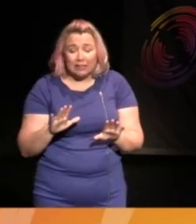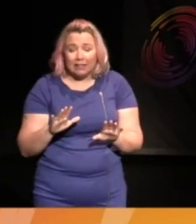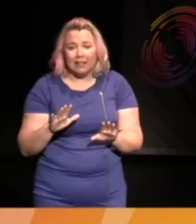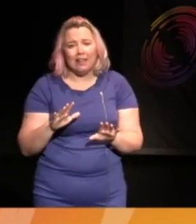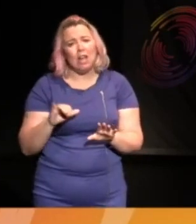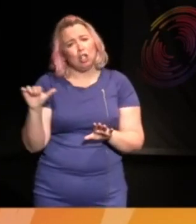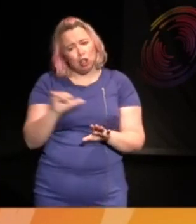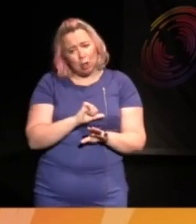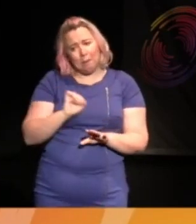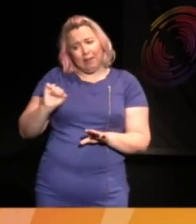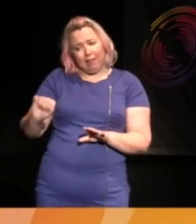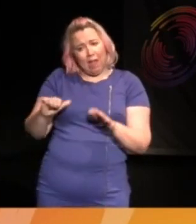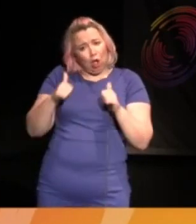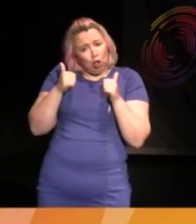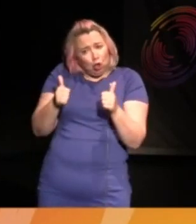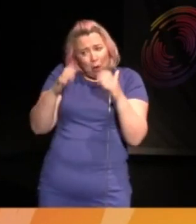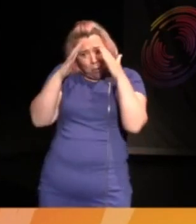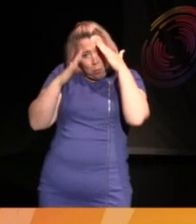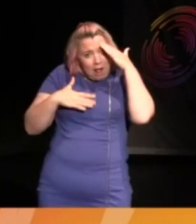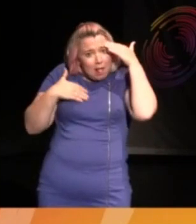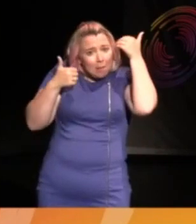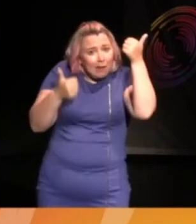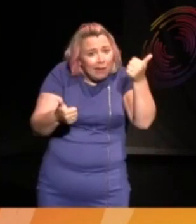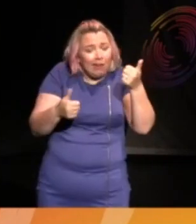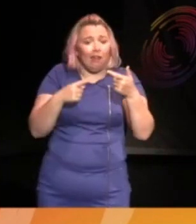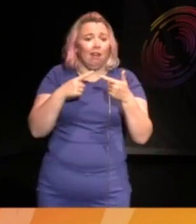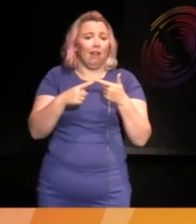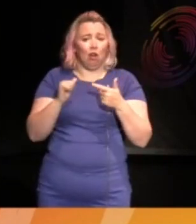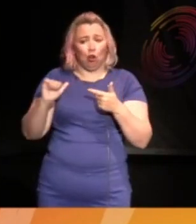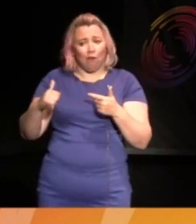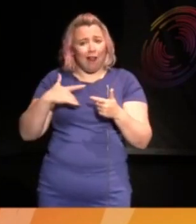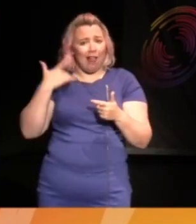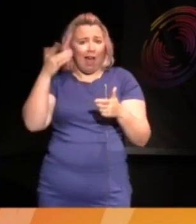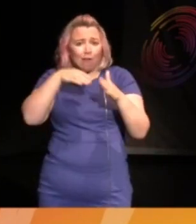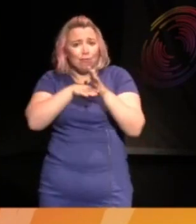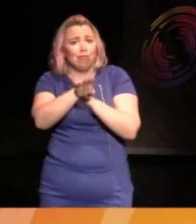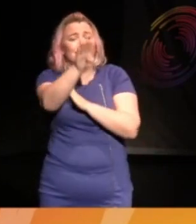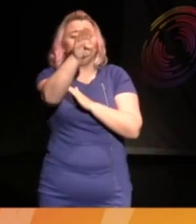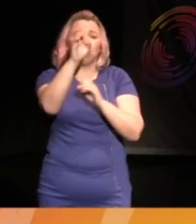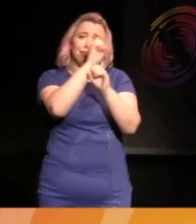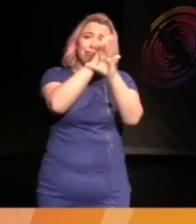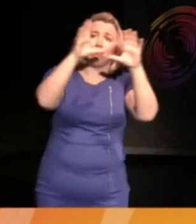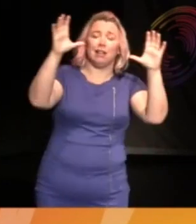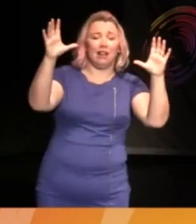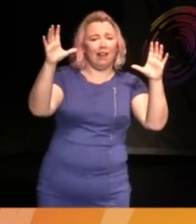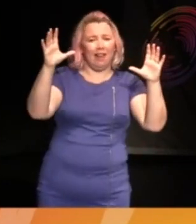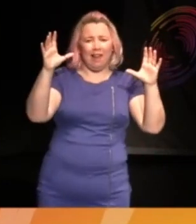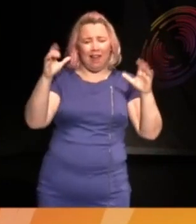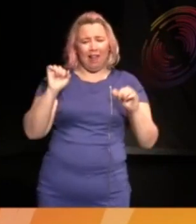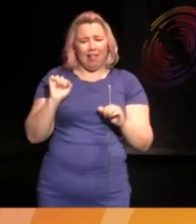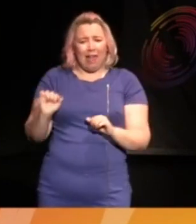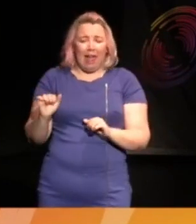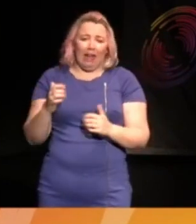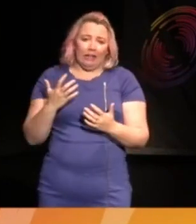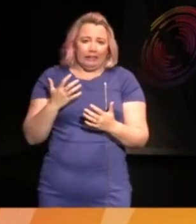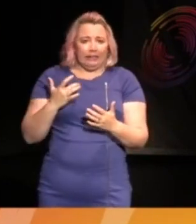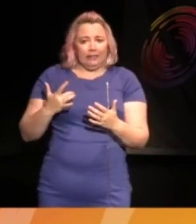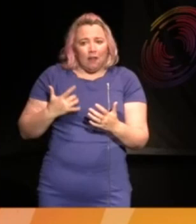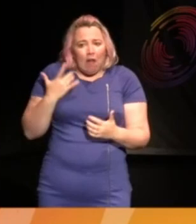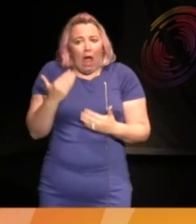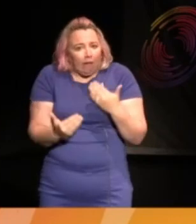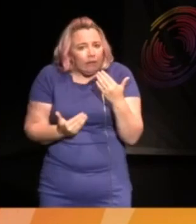It's good for your well-being, it's good for, life, rather than surviving. I think that's been touched